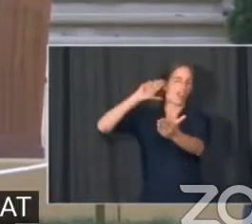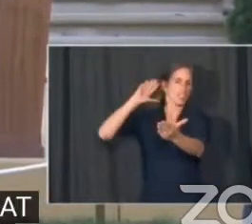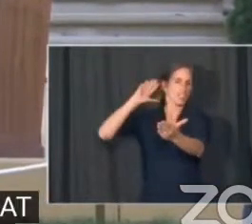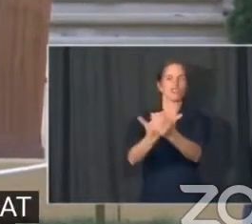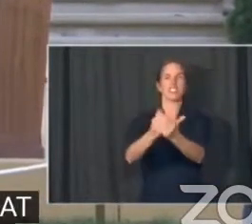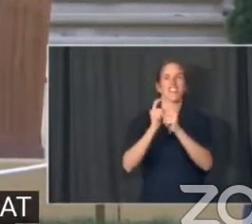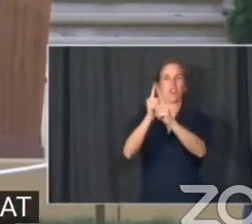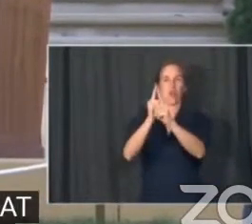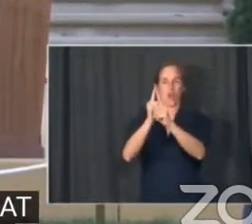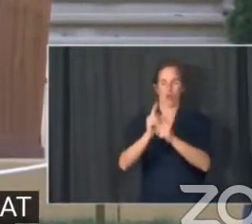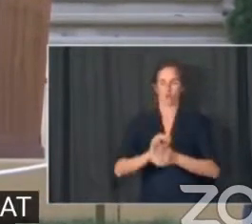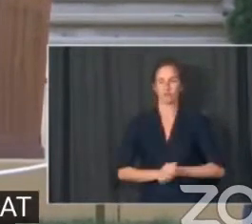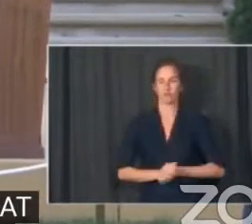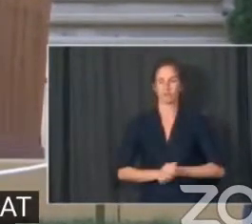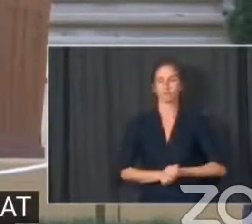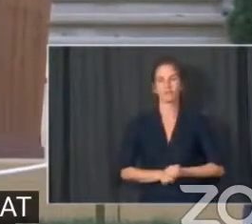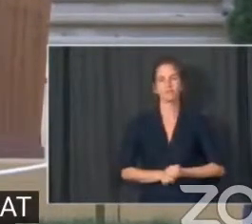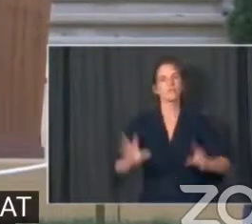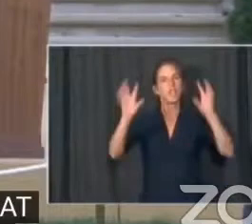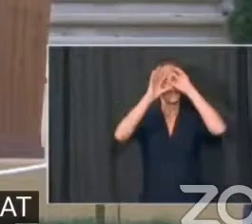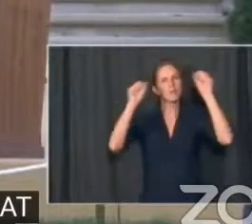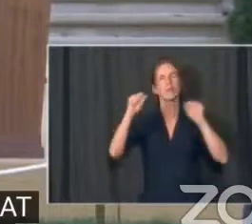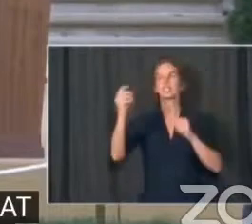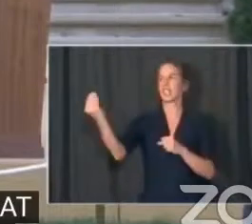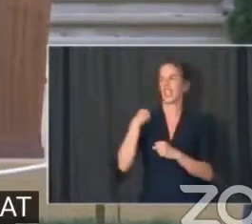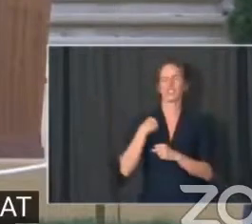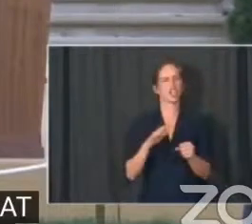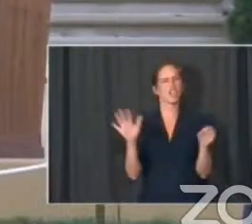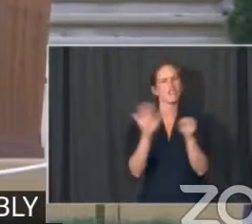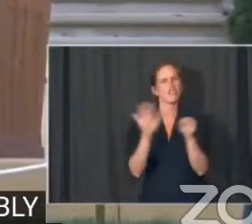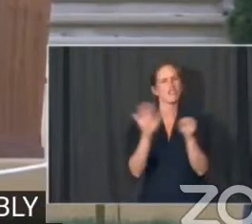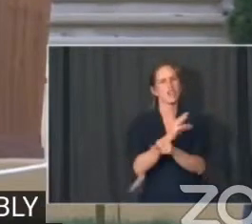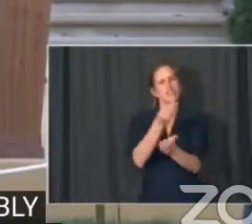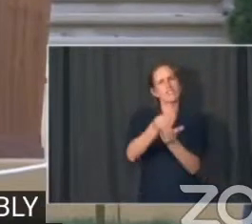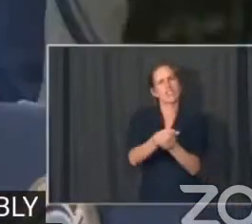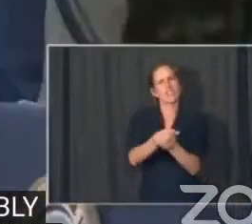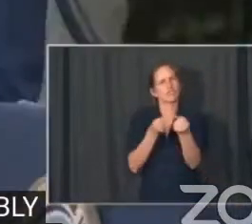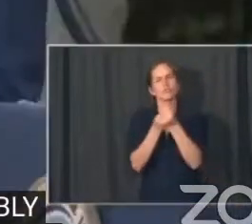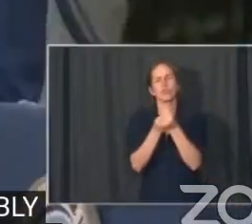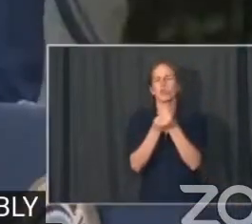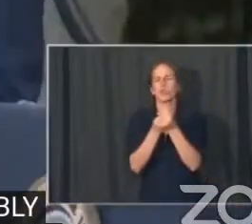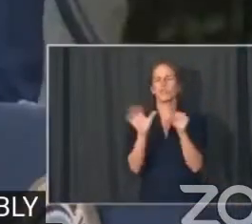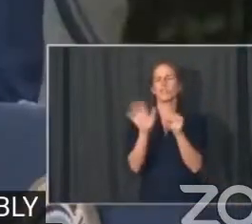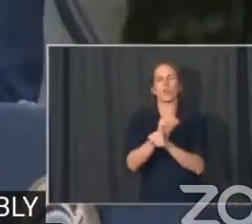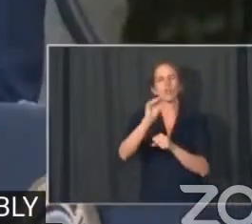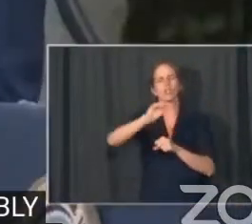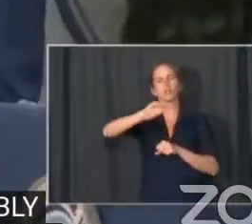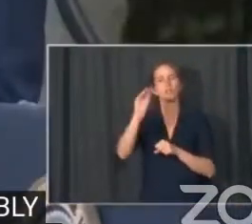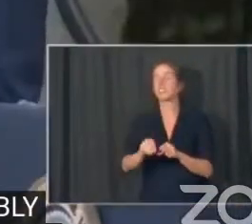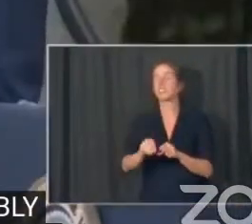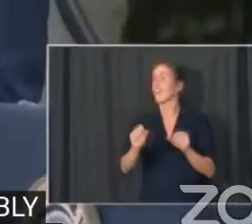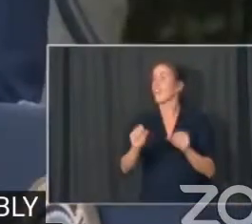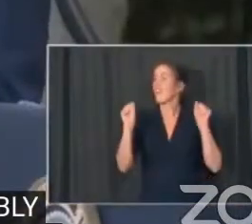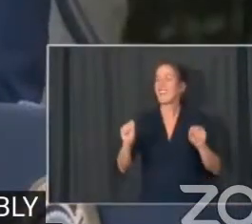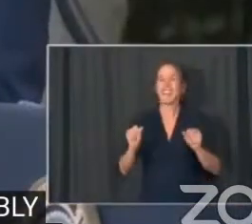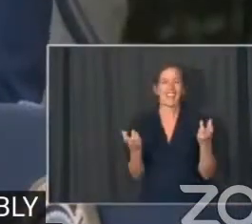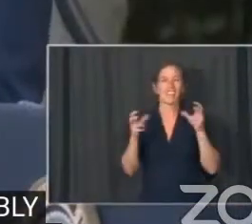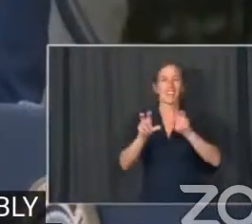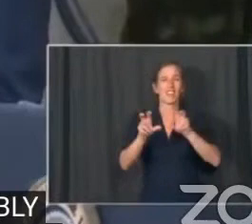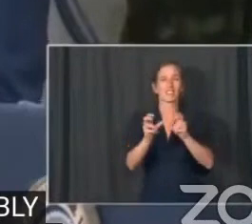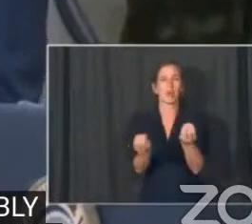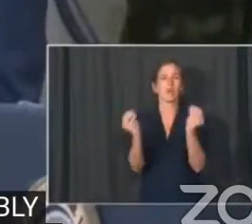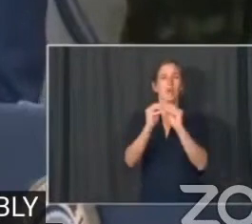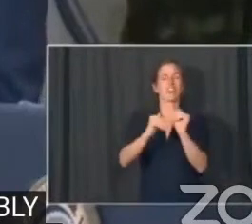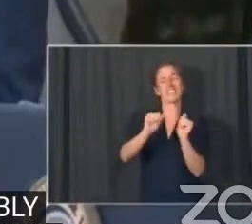y together. personas en general, The que sus President gave esfuerzos, us the full soñamos, financial support esperamos we needed, que enabling us juntos to podamos invest more lograr than $10 billion to